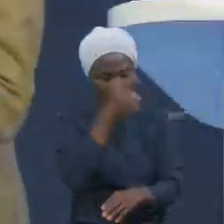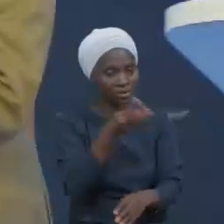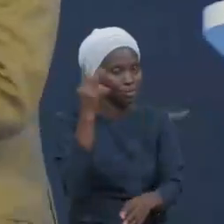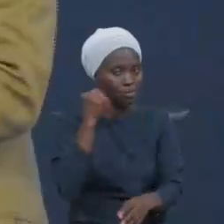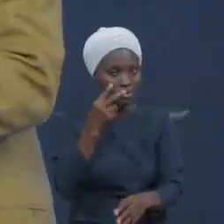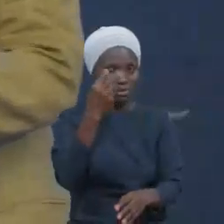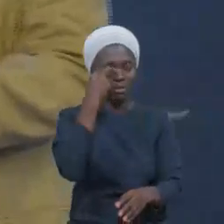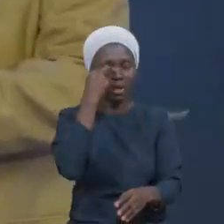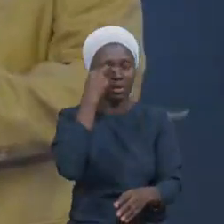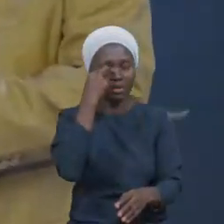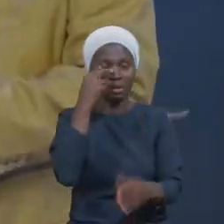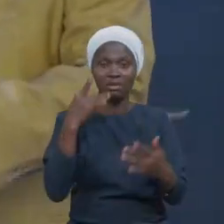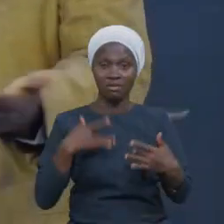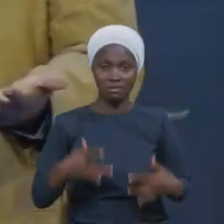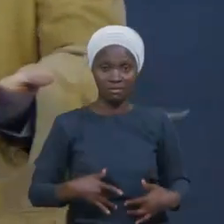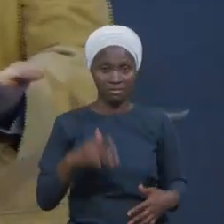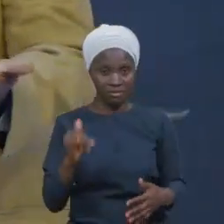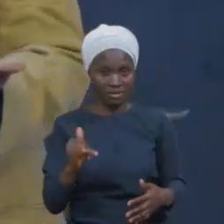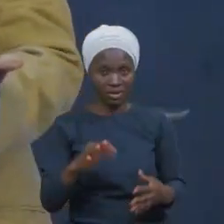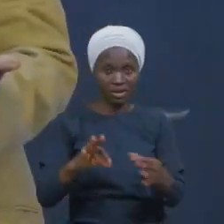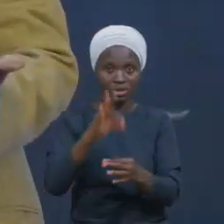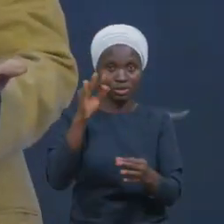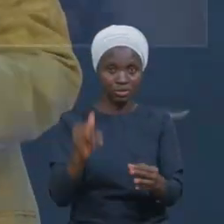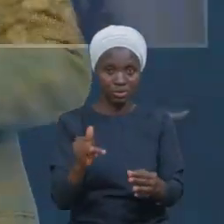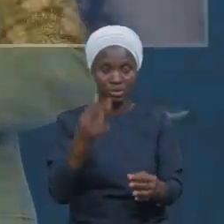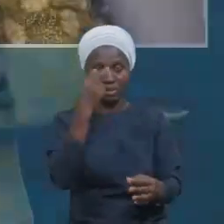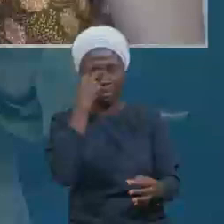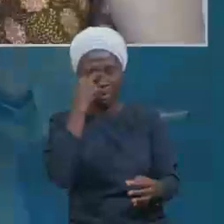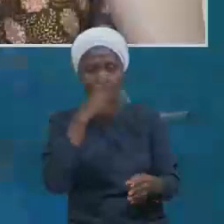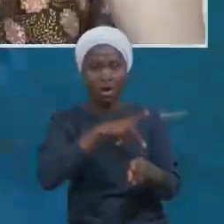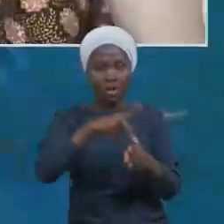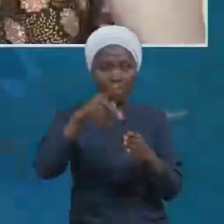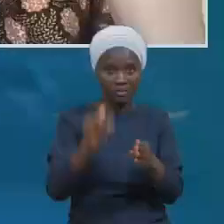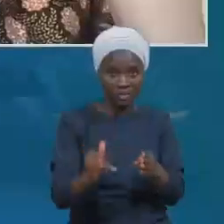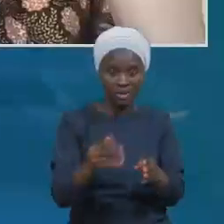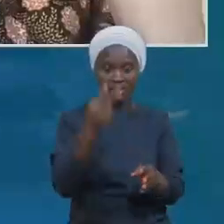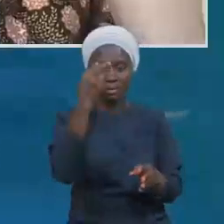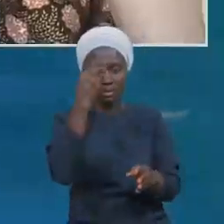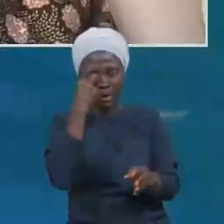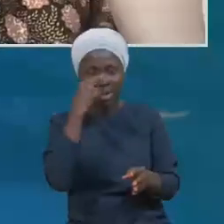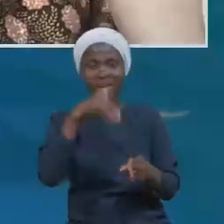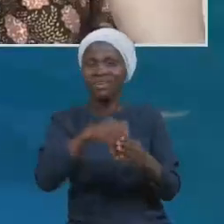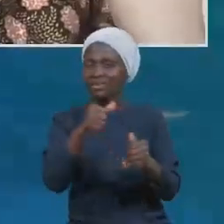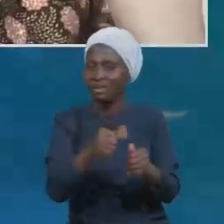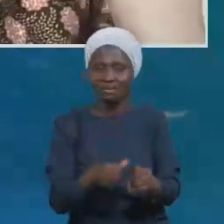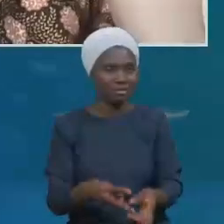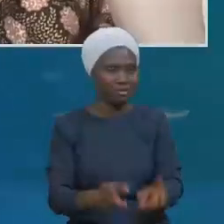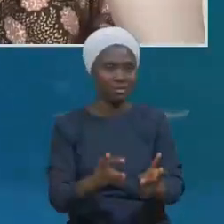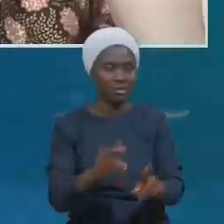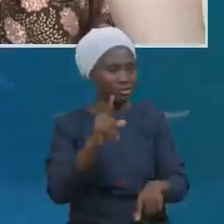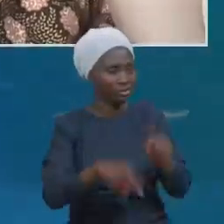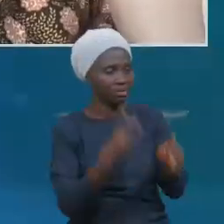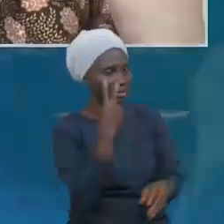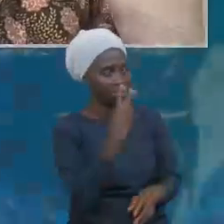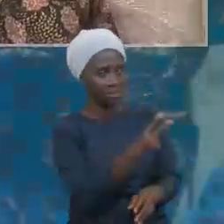was blind spiritually. He was blind professionally. He was blind in every way. He couldn't see.